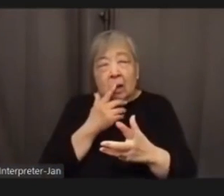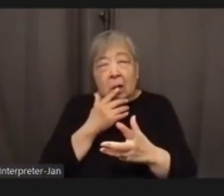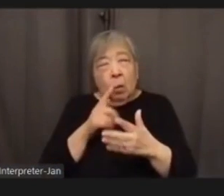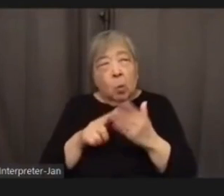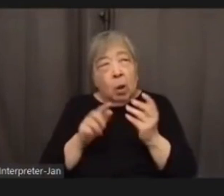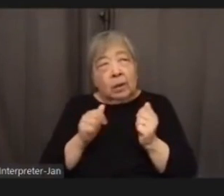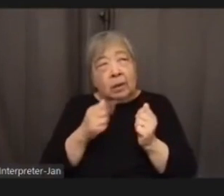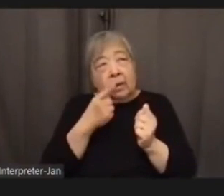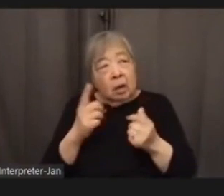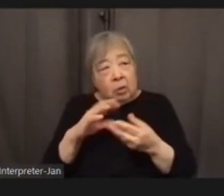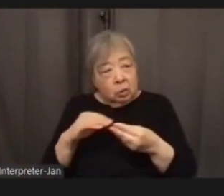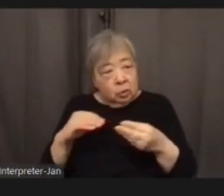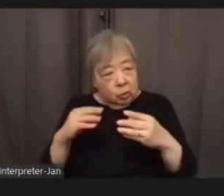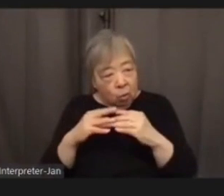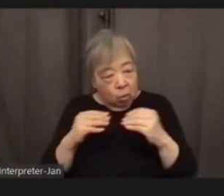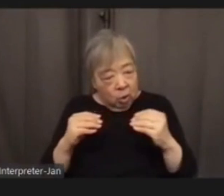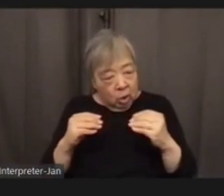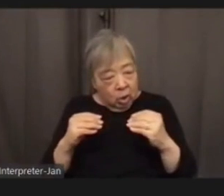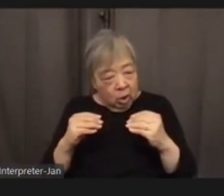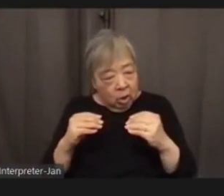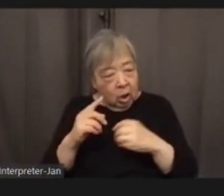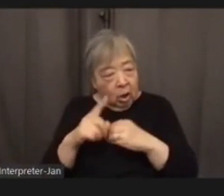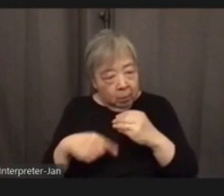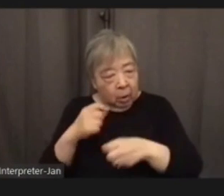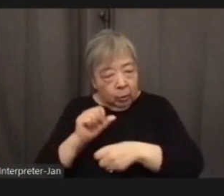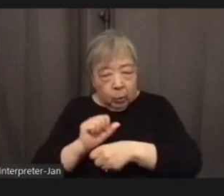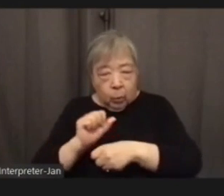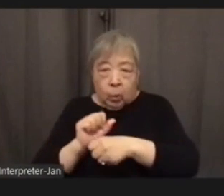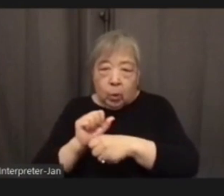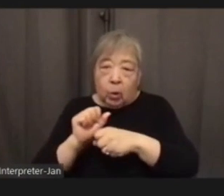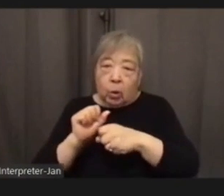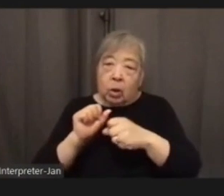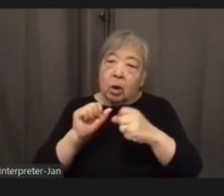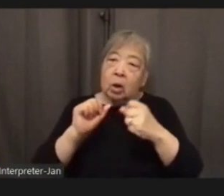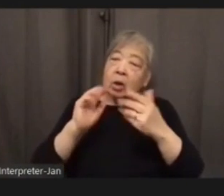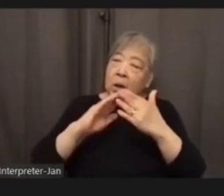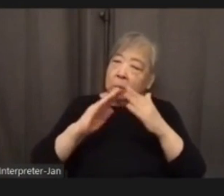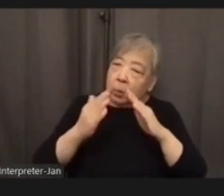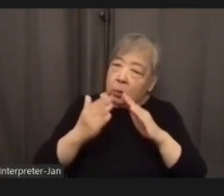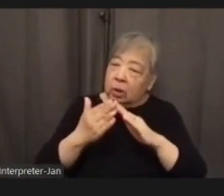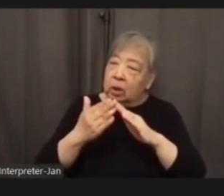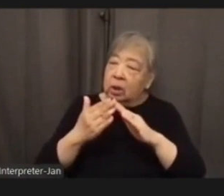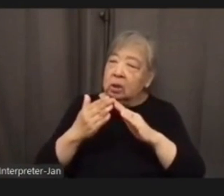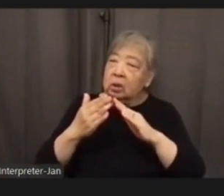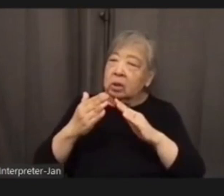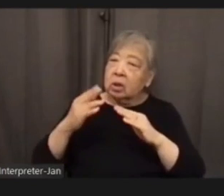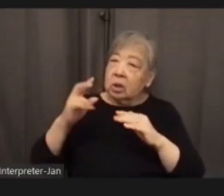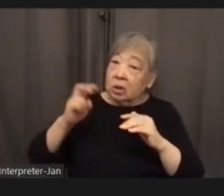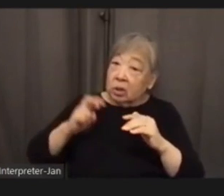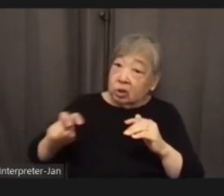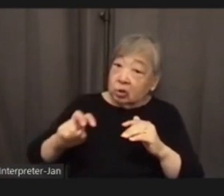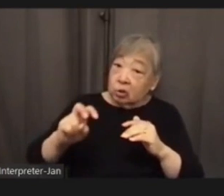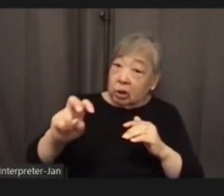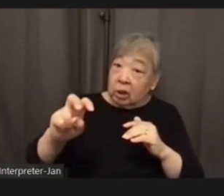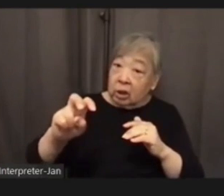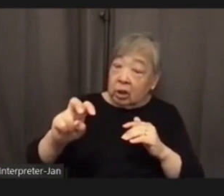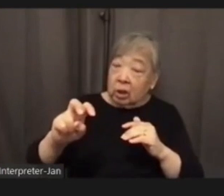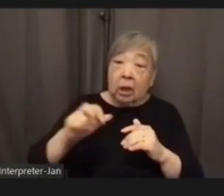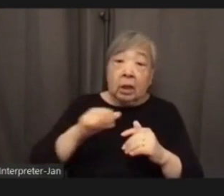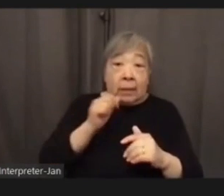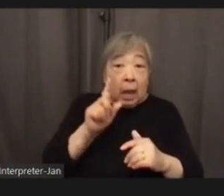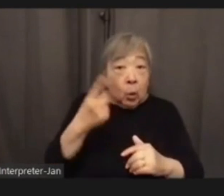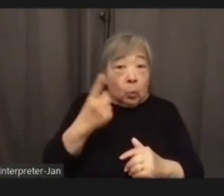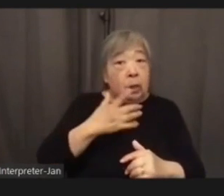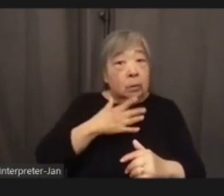the work and the communities and this journey, not only my journey, but the journey of